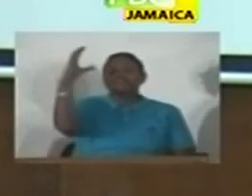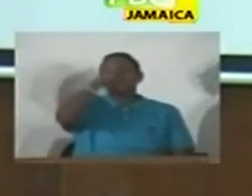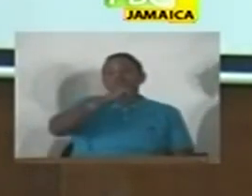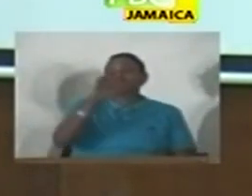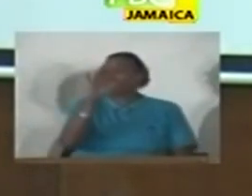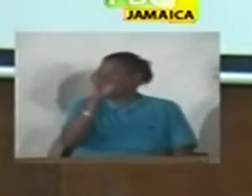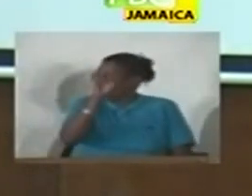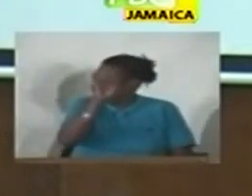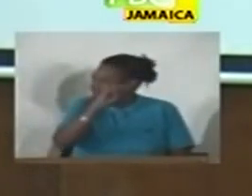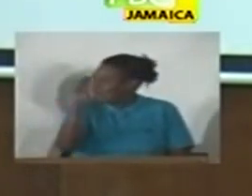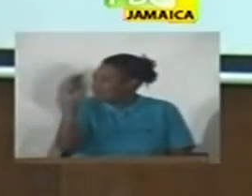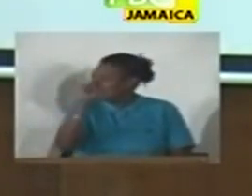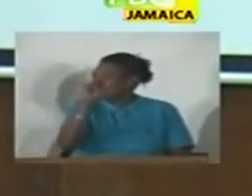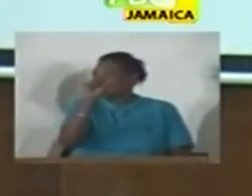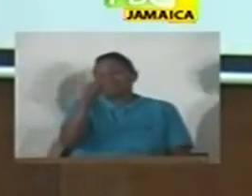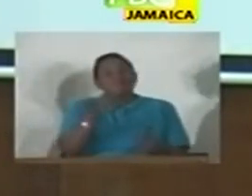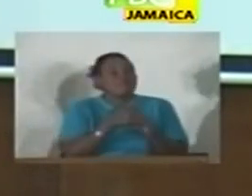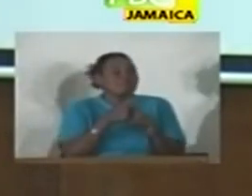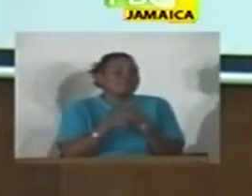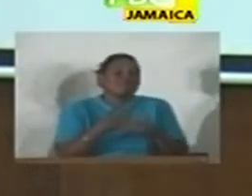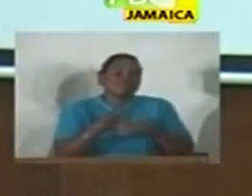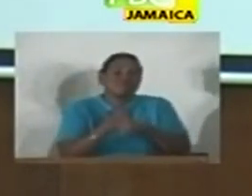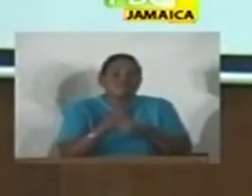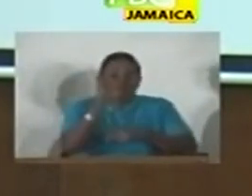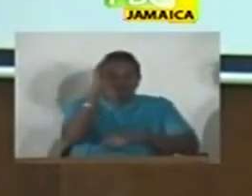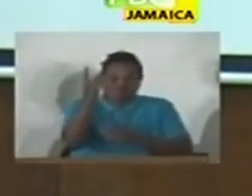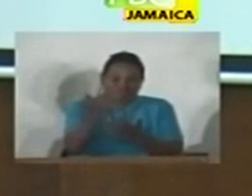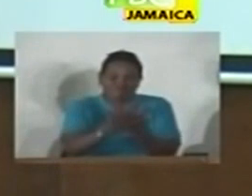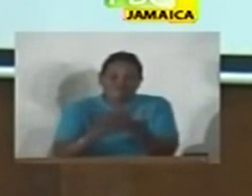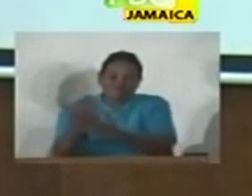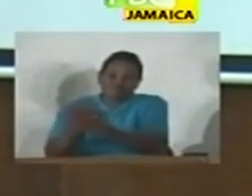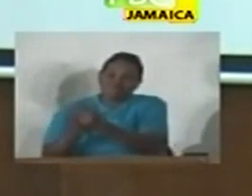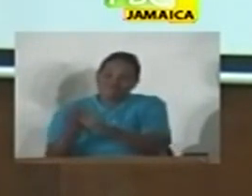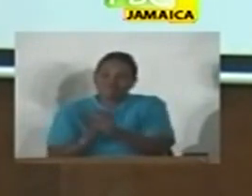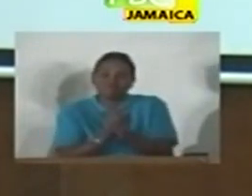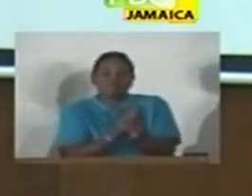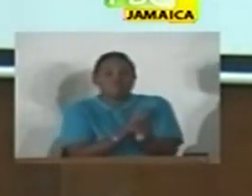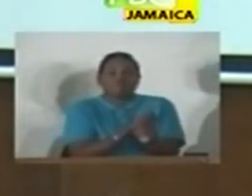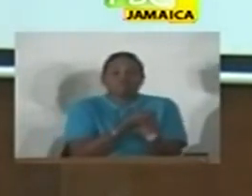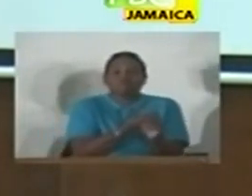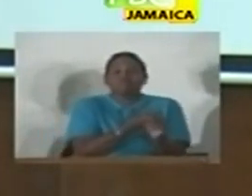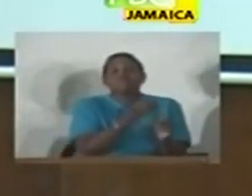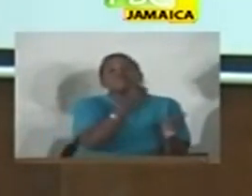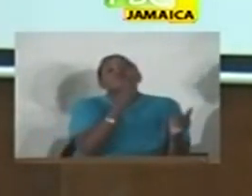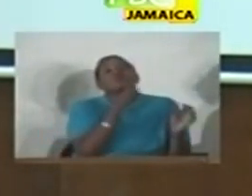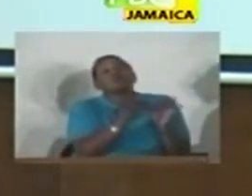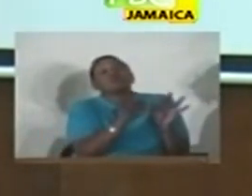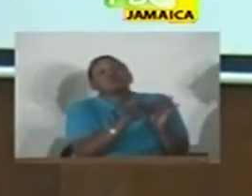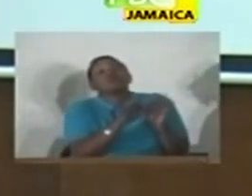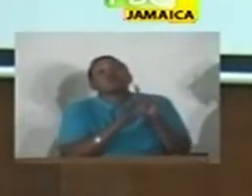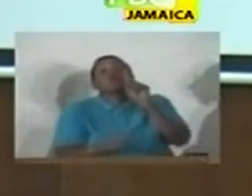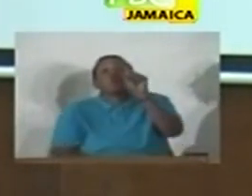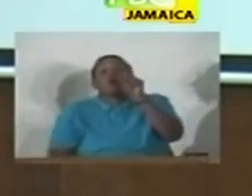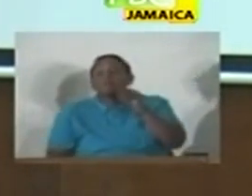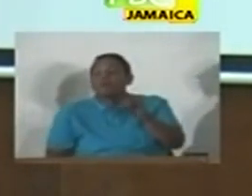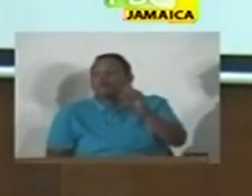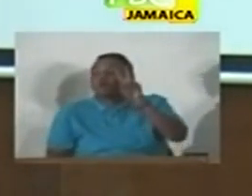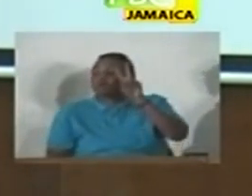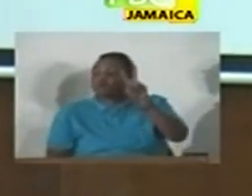million kilograms of produce will be reaped from the property at a value of